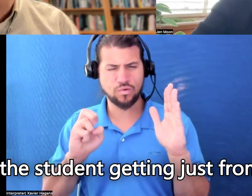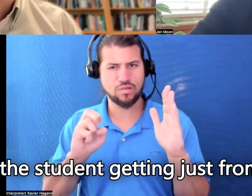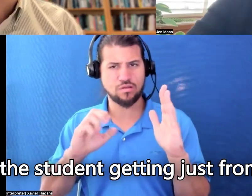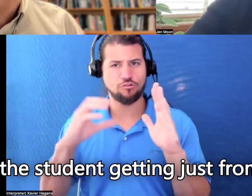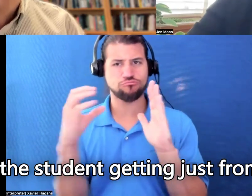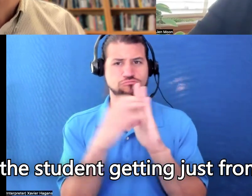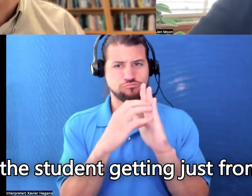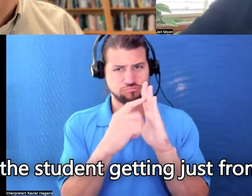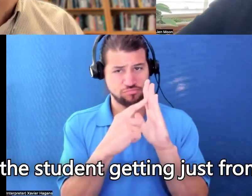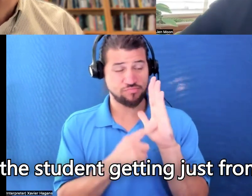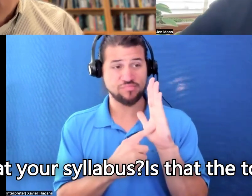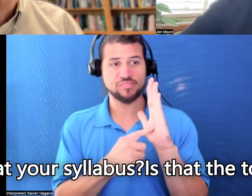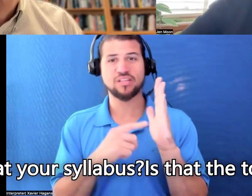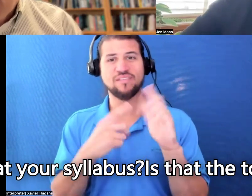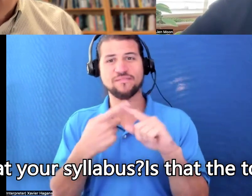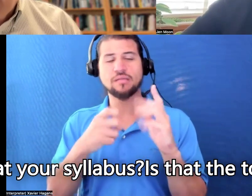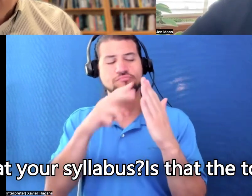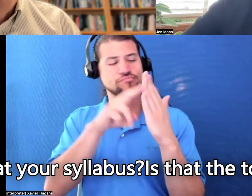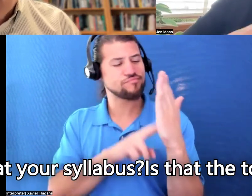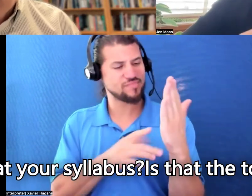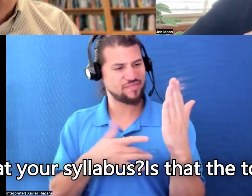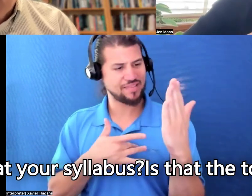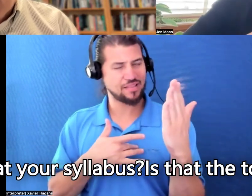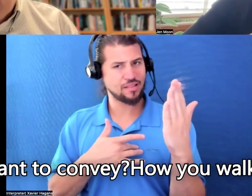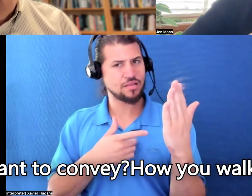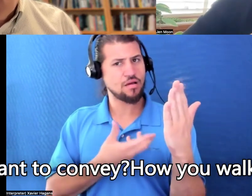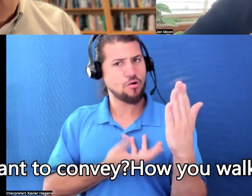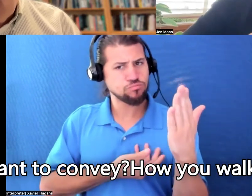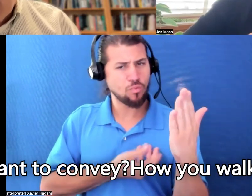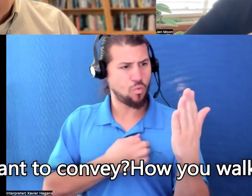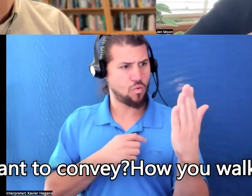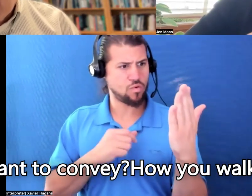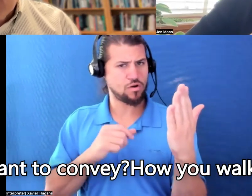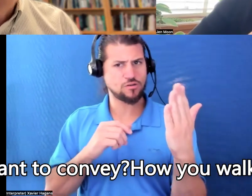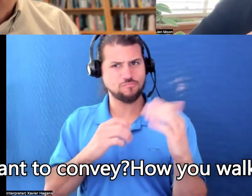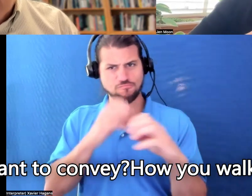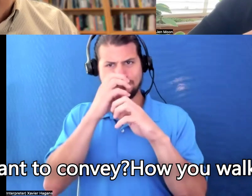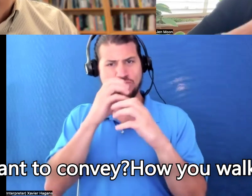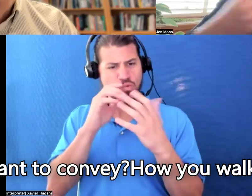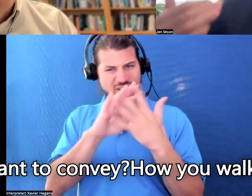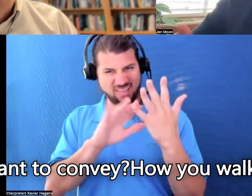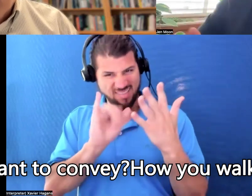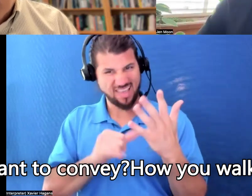impression is the student getting just from looking at your syllabus? Is that the tone you want to convey?